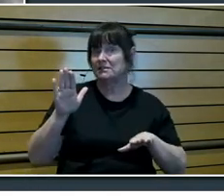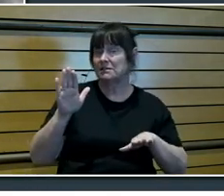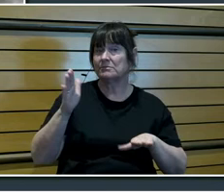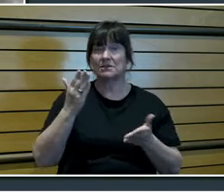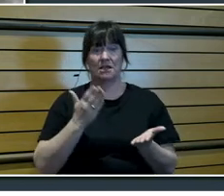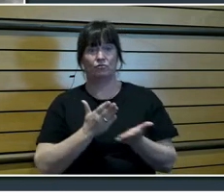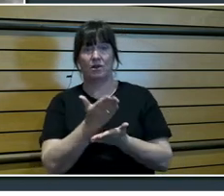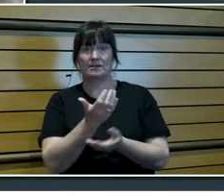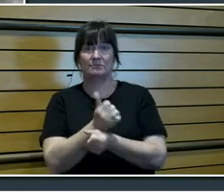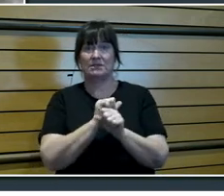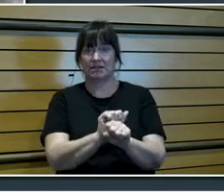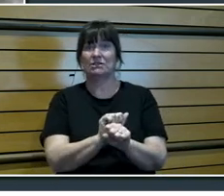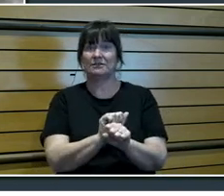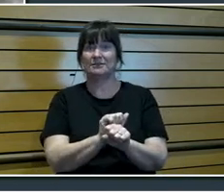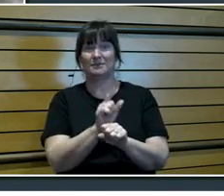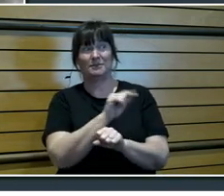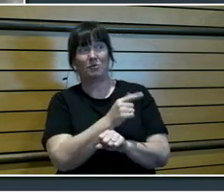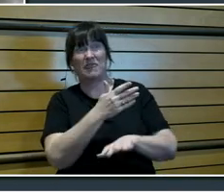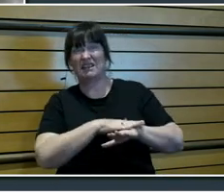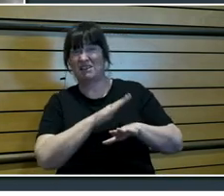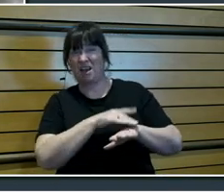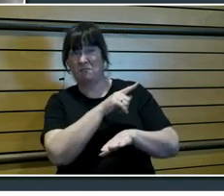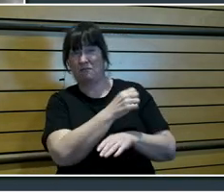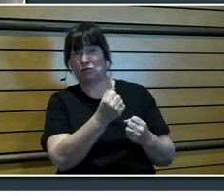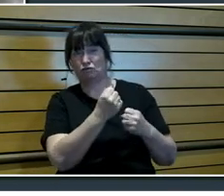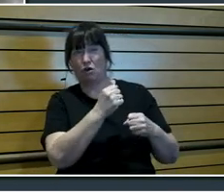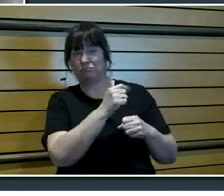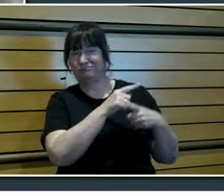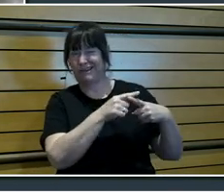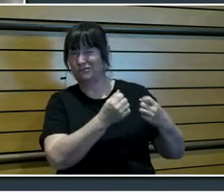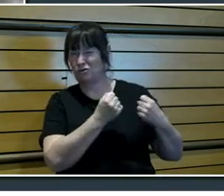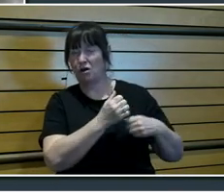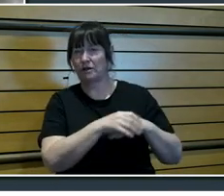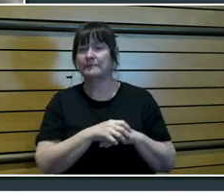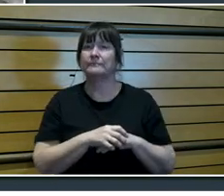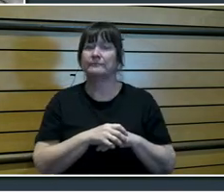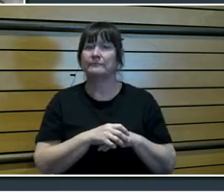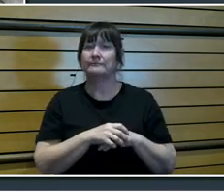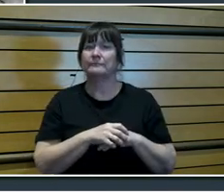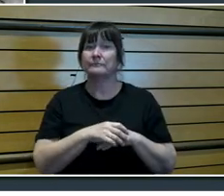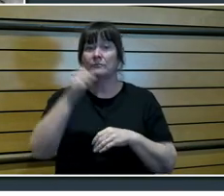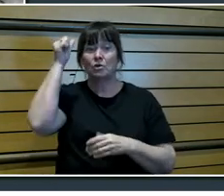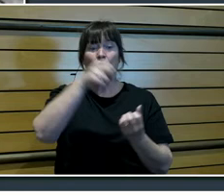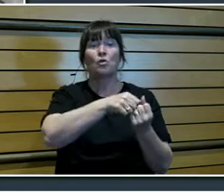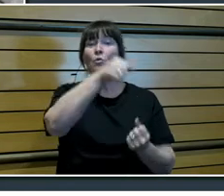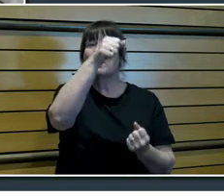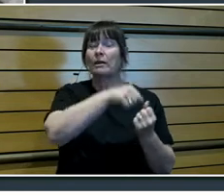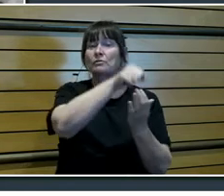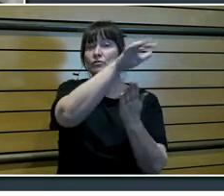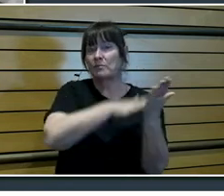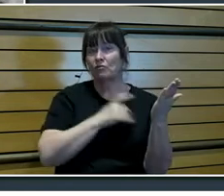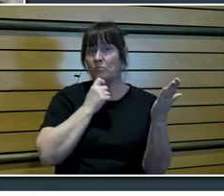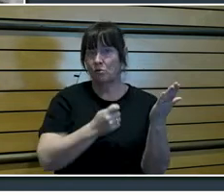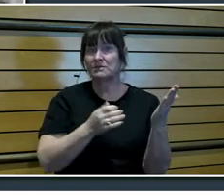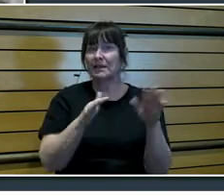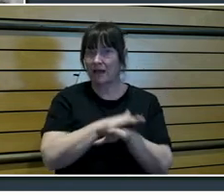the world's leading superpower. As you'll know from having read the key Waitangi Tribunal reports that cover Ahiriri,